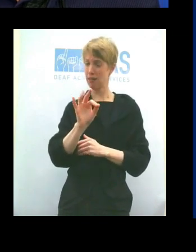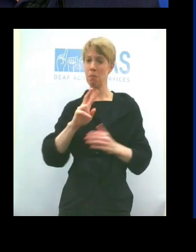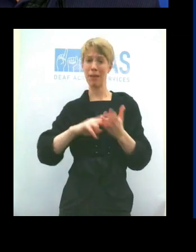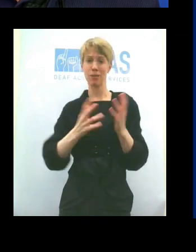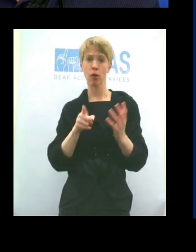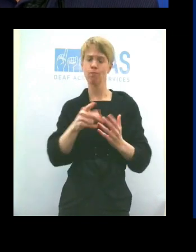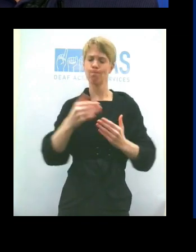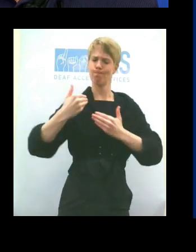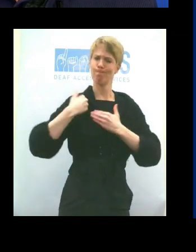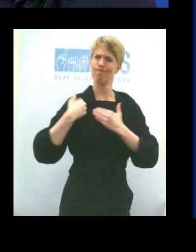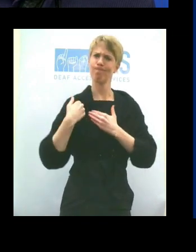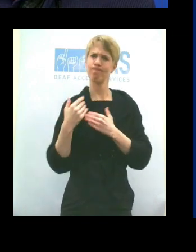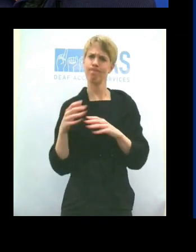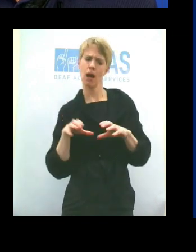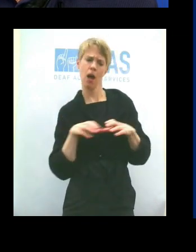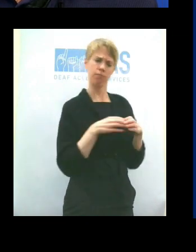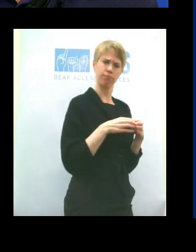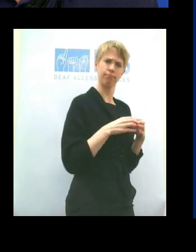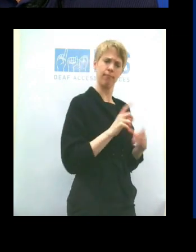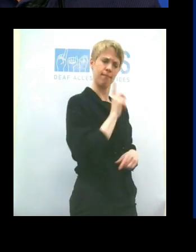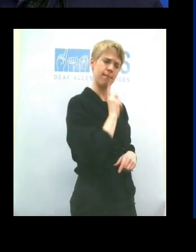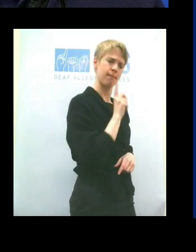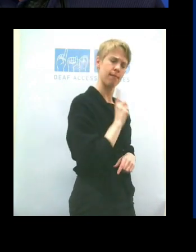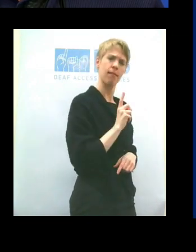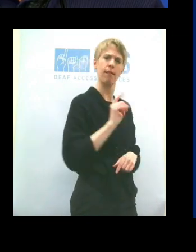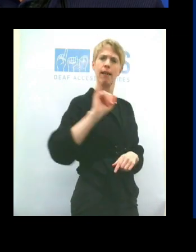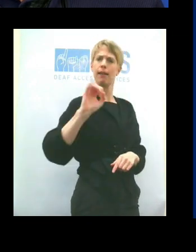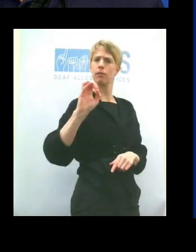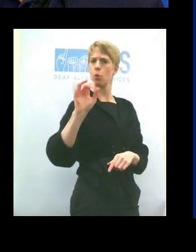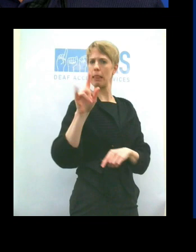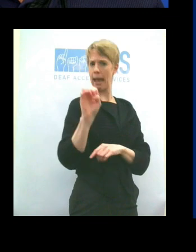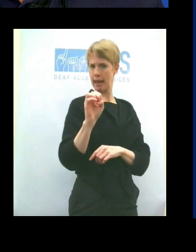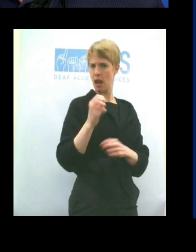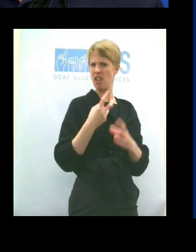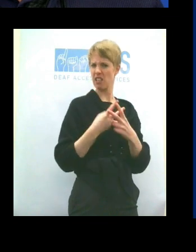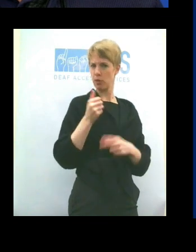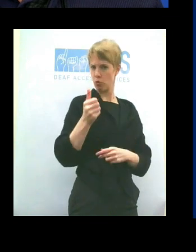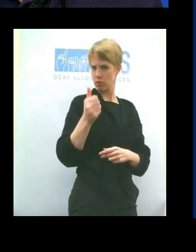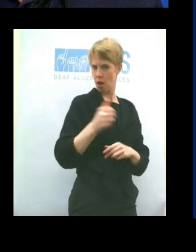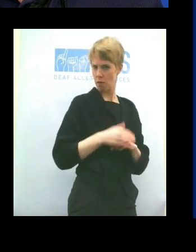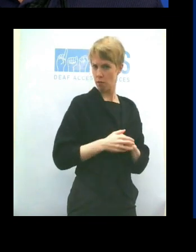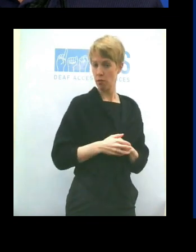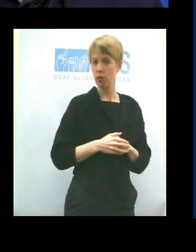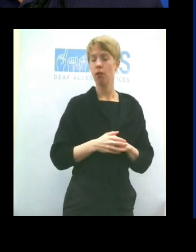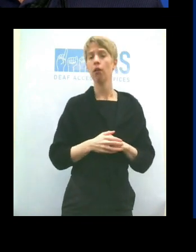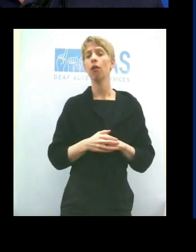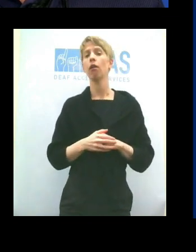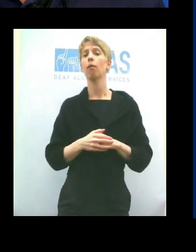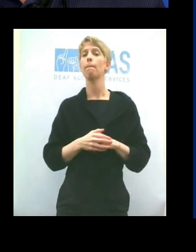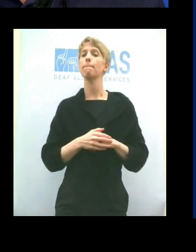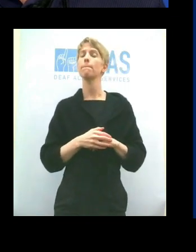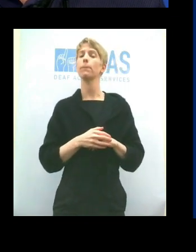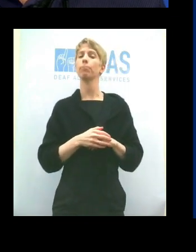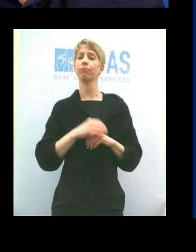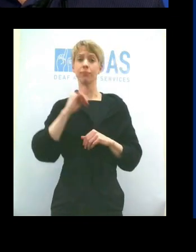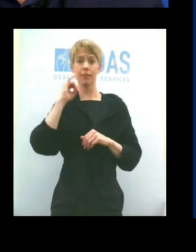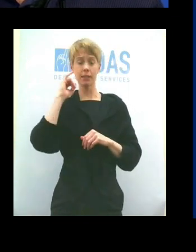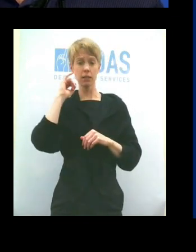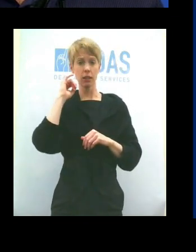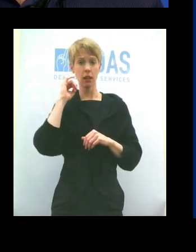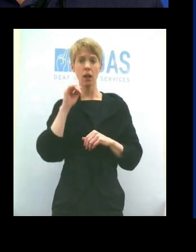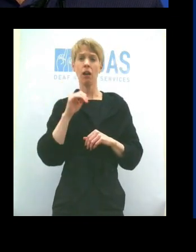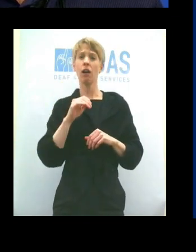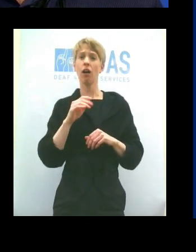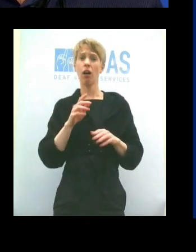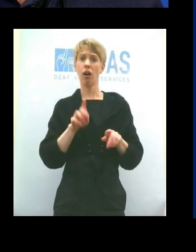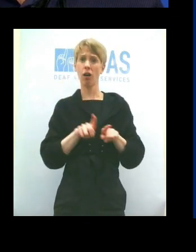you do not have symptoms but are getting tested, you do not need to isolate yourself, but you do need to monitor your conditions. And if